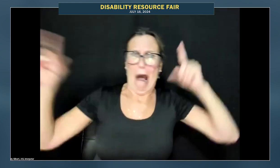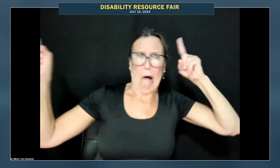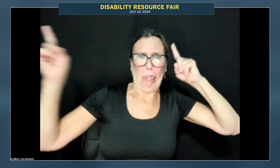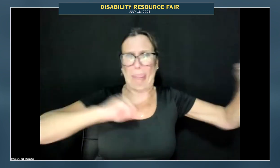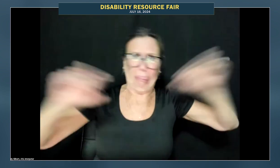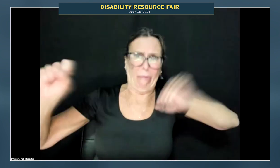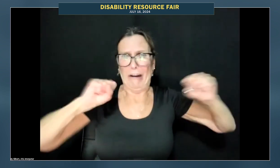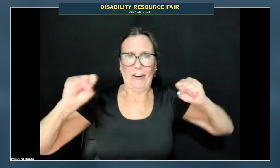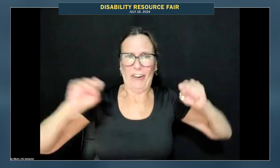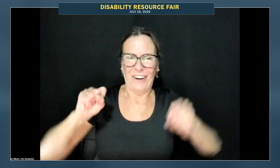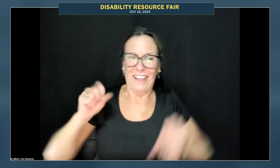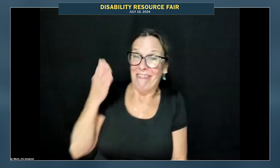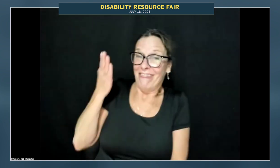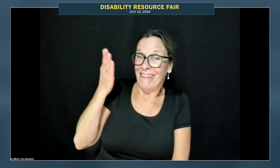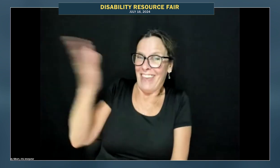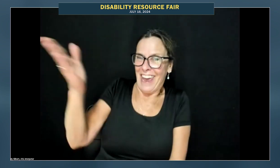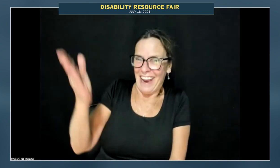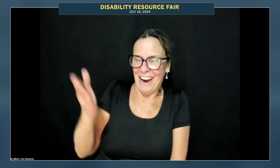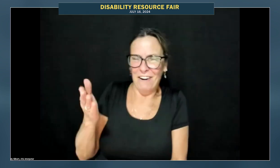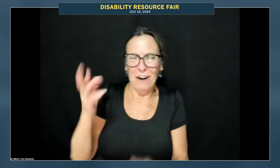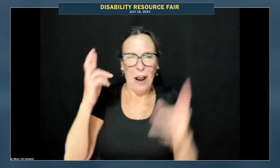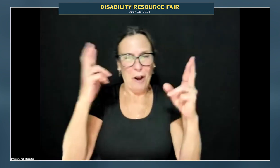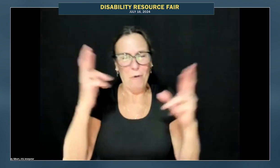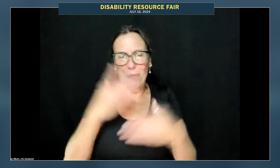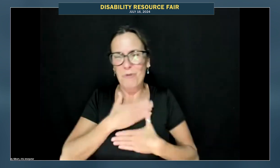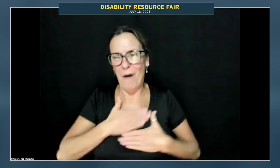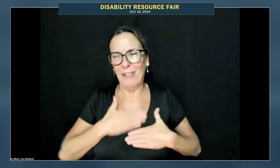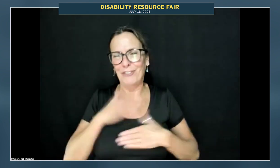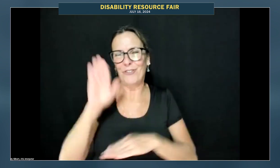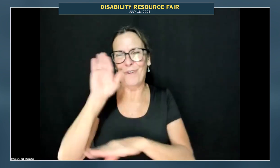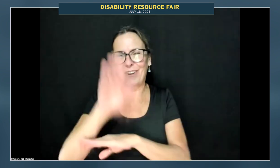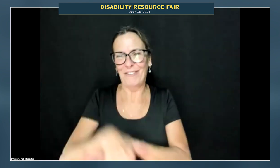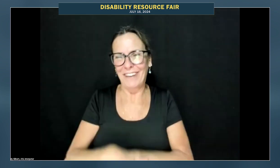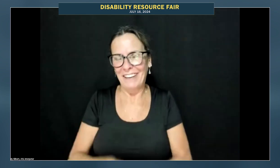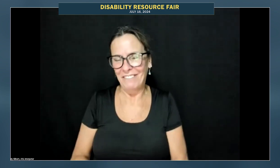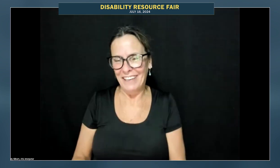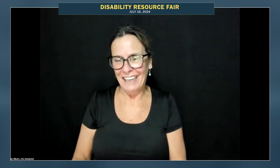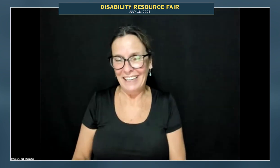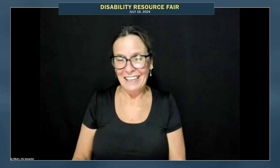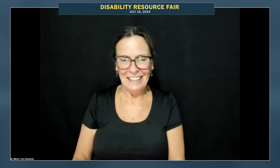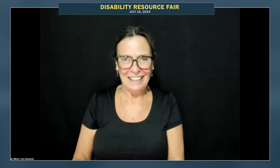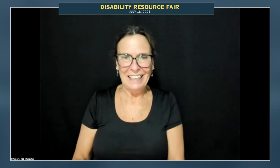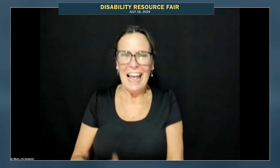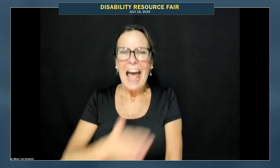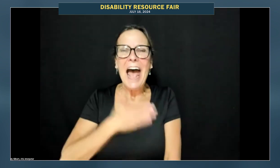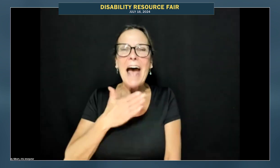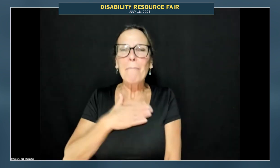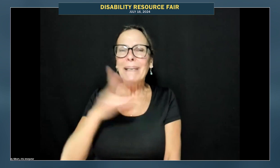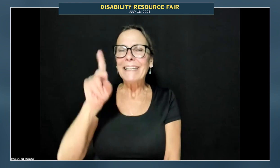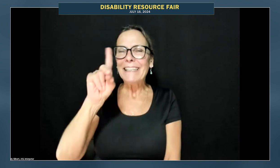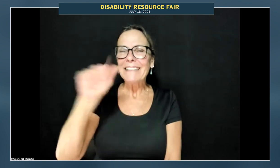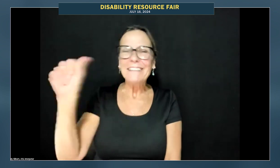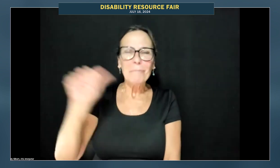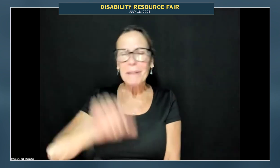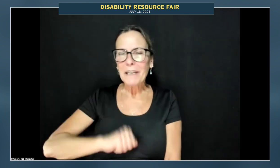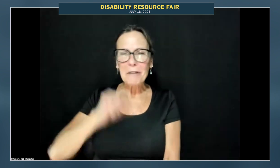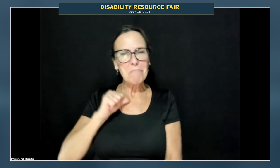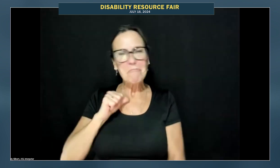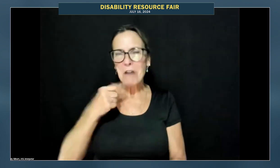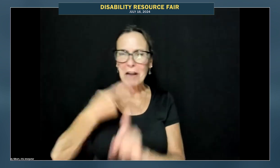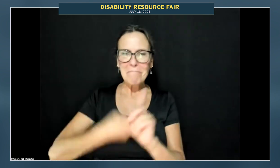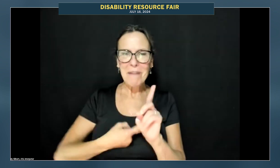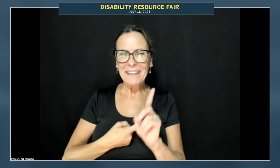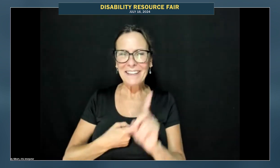So hope you all have a great rest of your night and a happy Disability Pride Month.